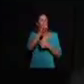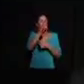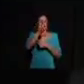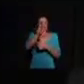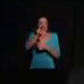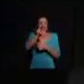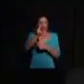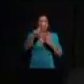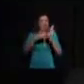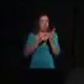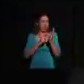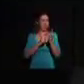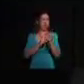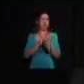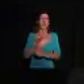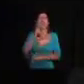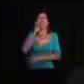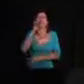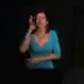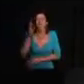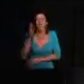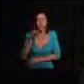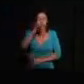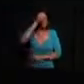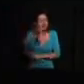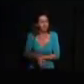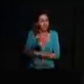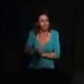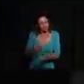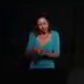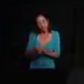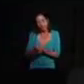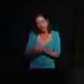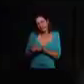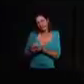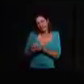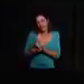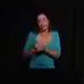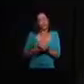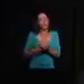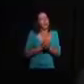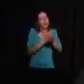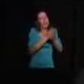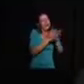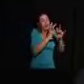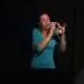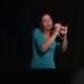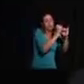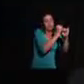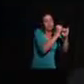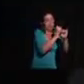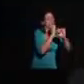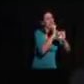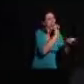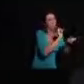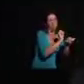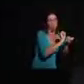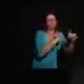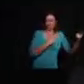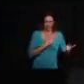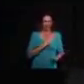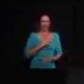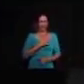that's drudgery, something that you have to do in order to make money. But you know, I've been the most fortunate guy in my life that I can think